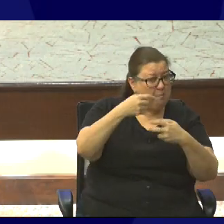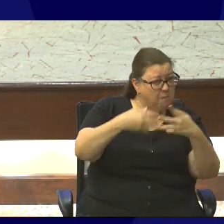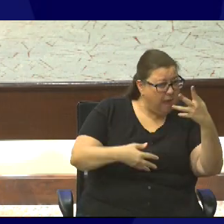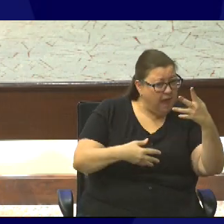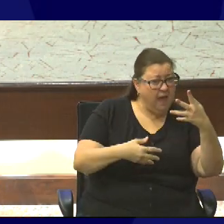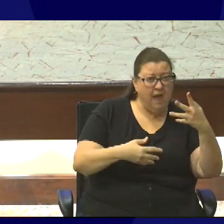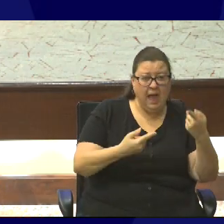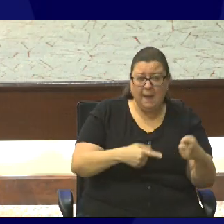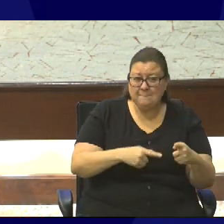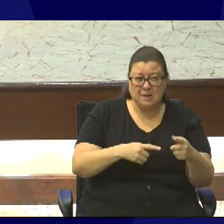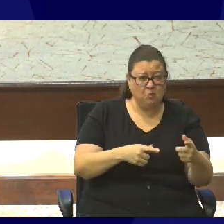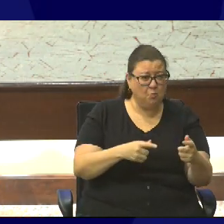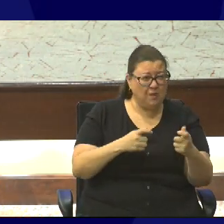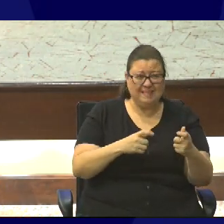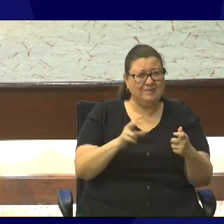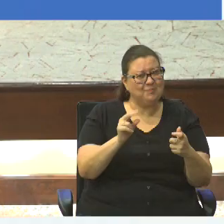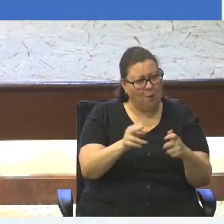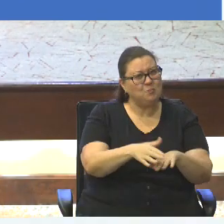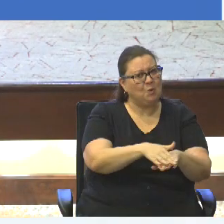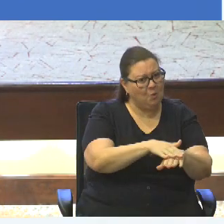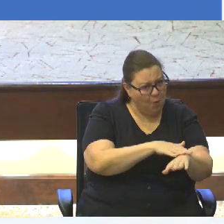news is that it can be fixed, though.